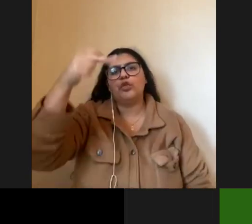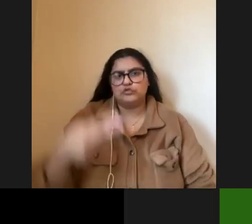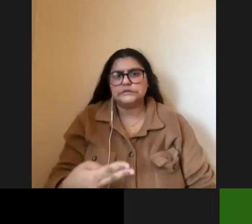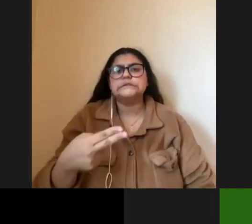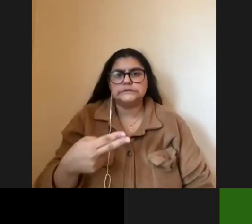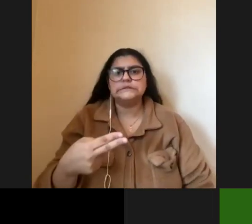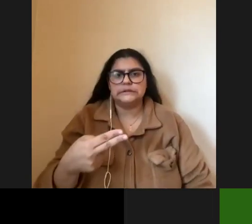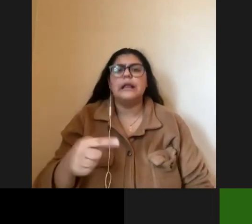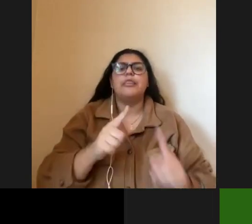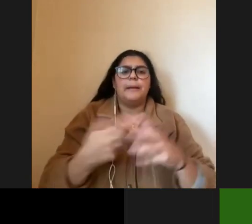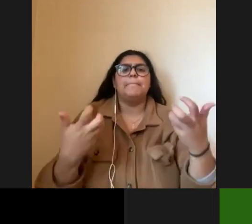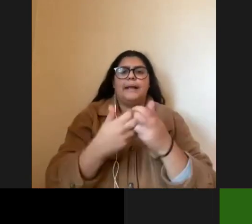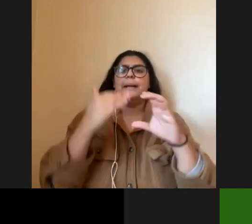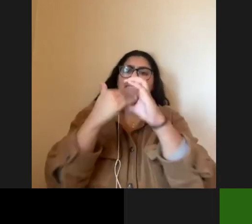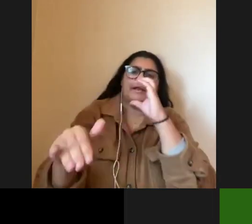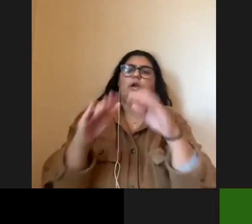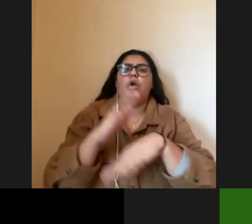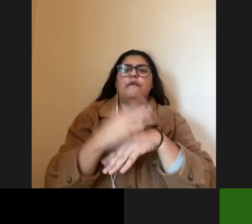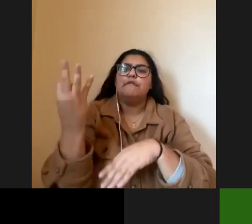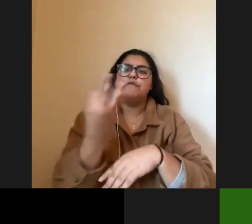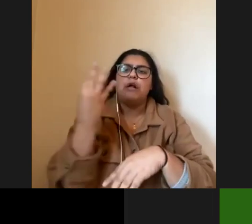emails go out on Fridays or over the weekend.